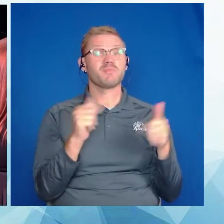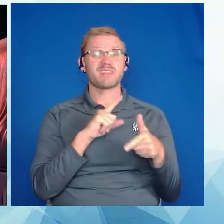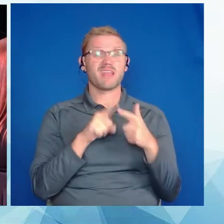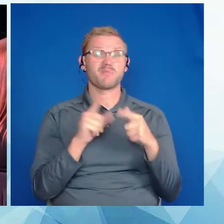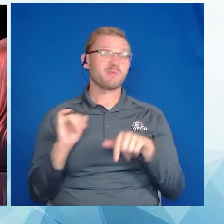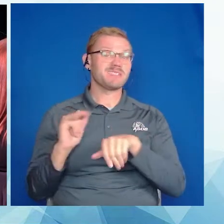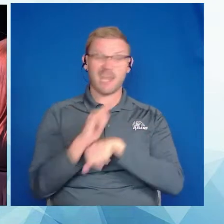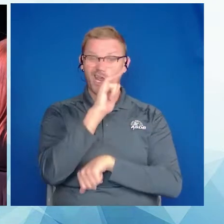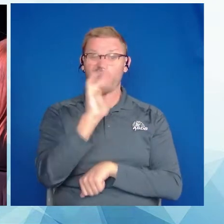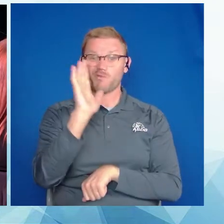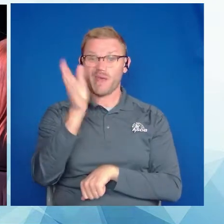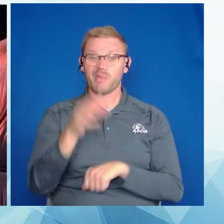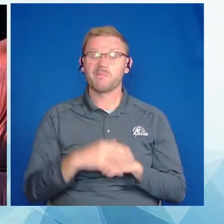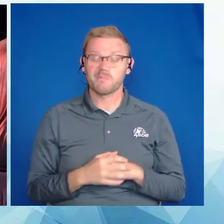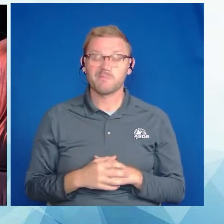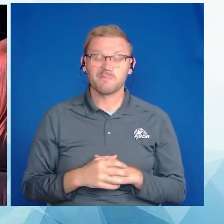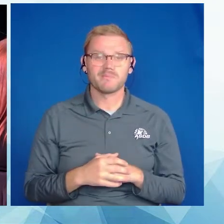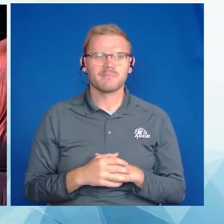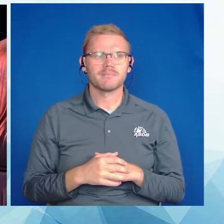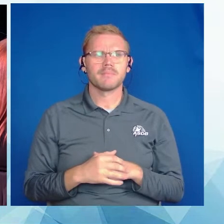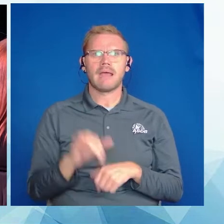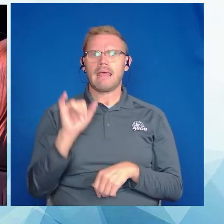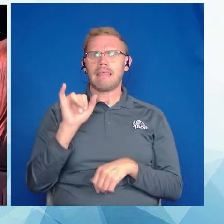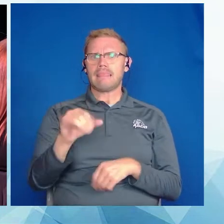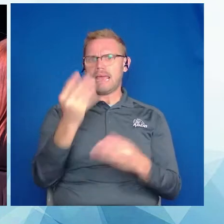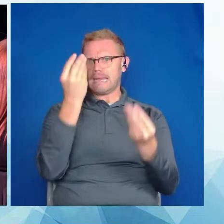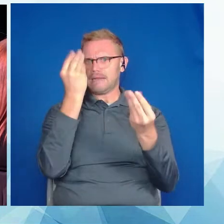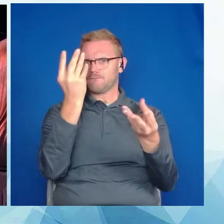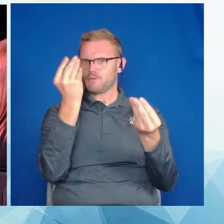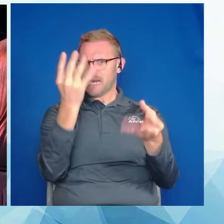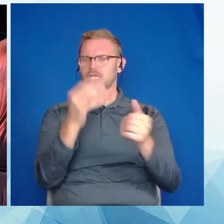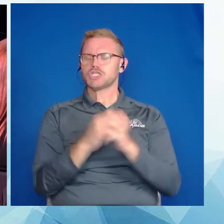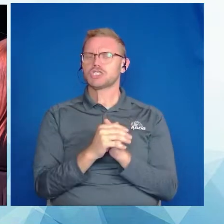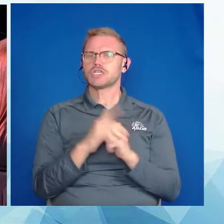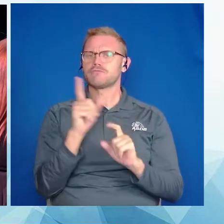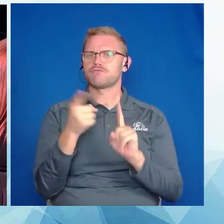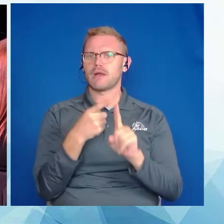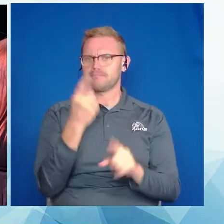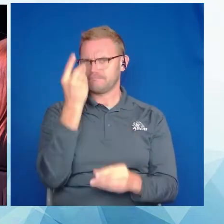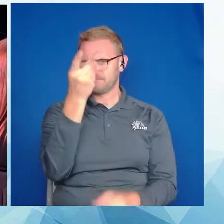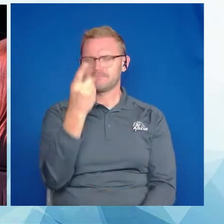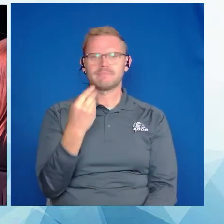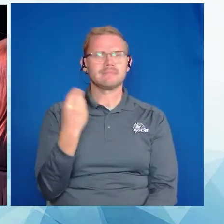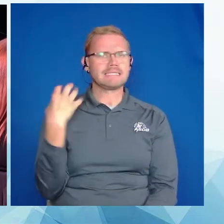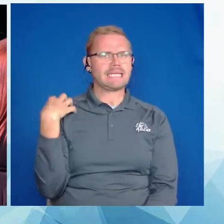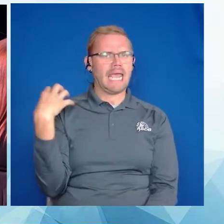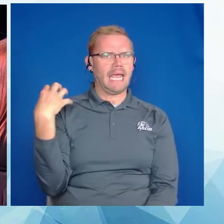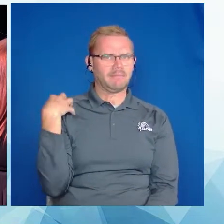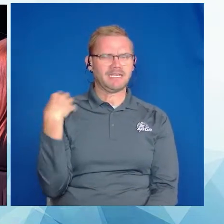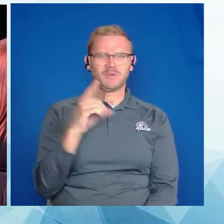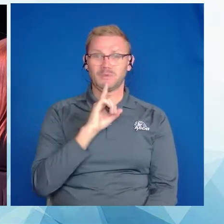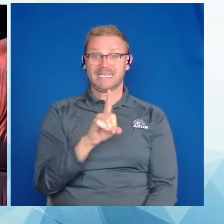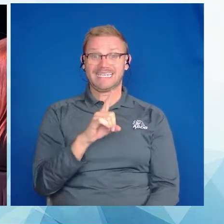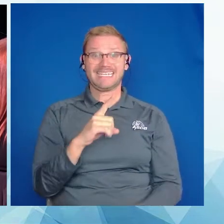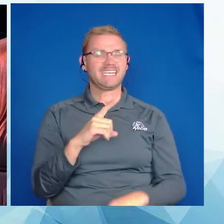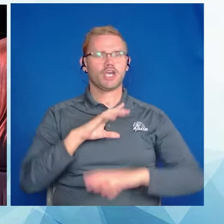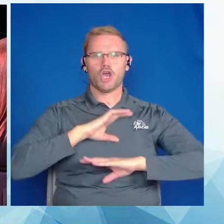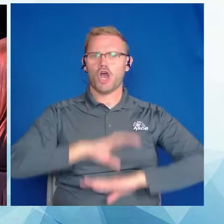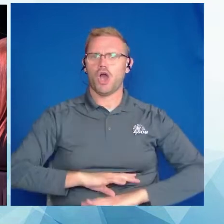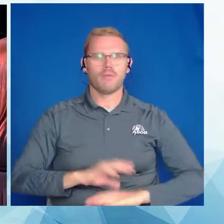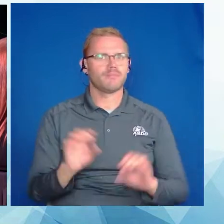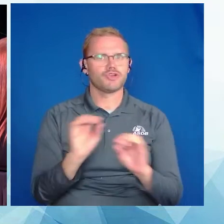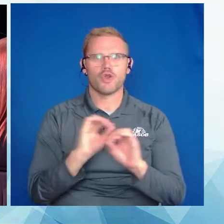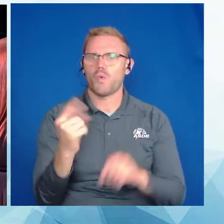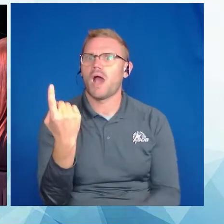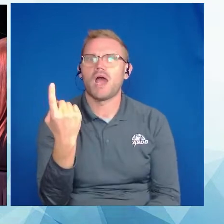off." That information did not calm